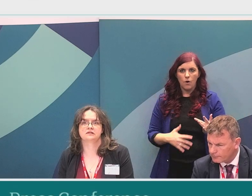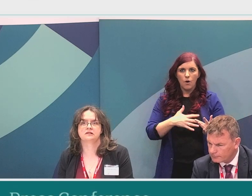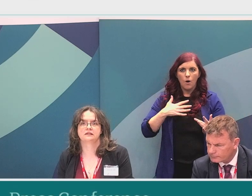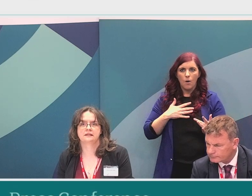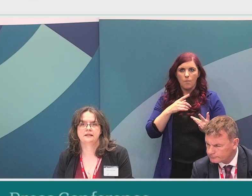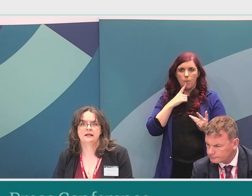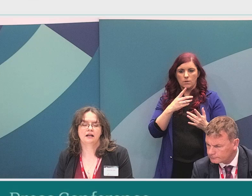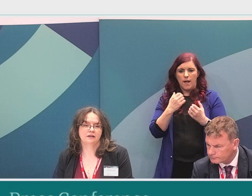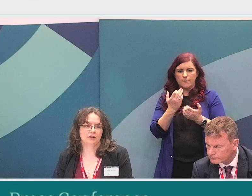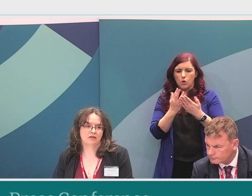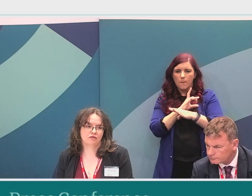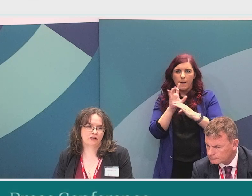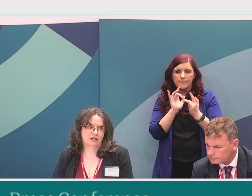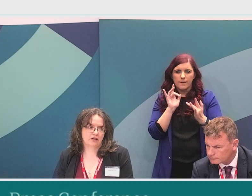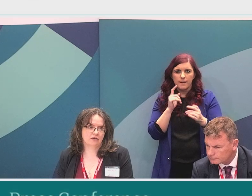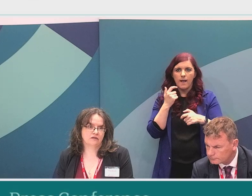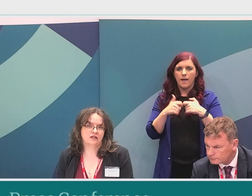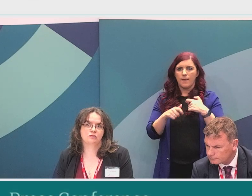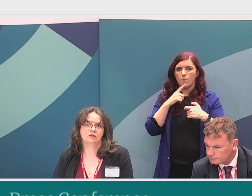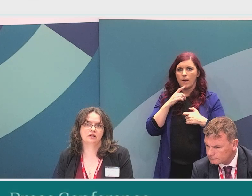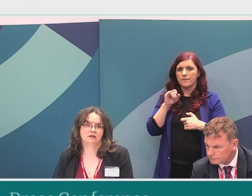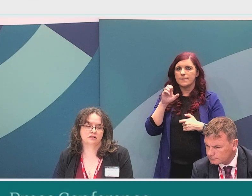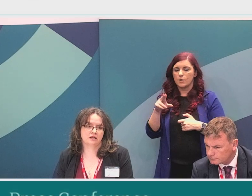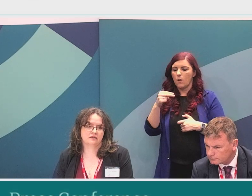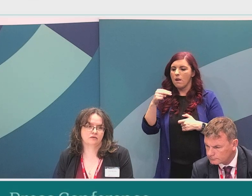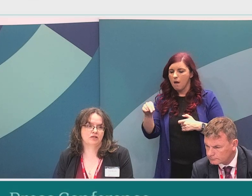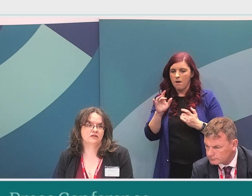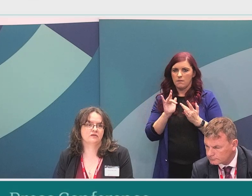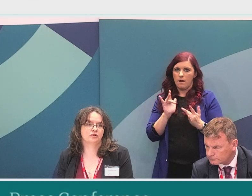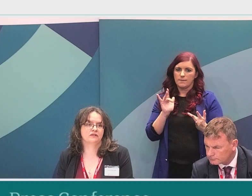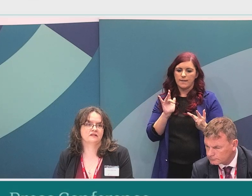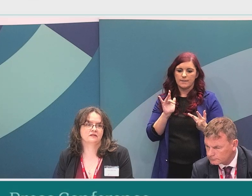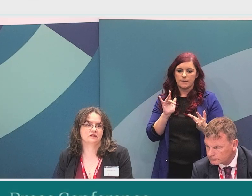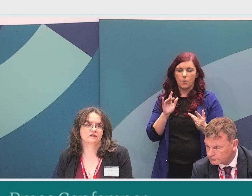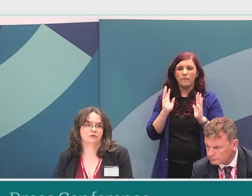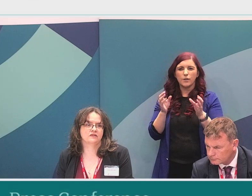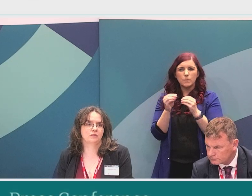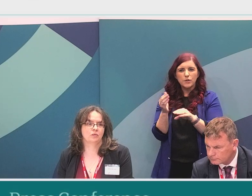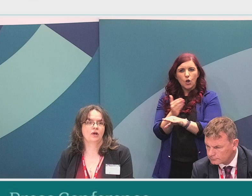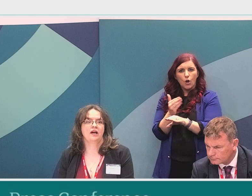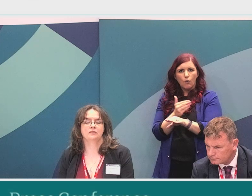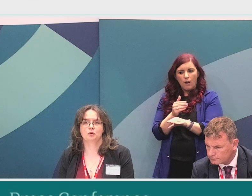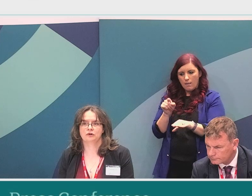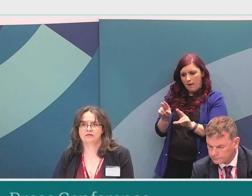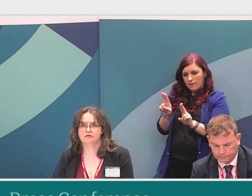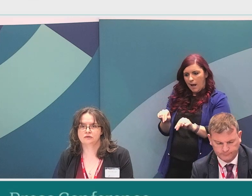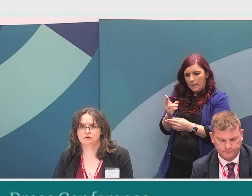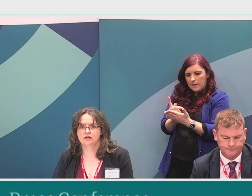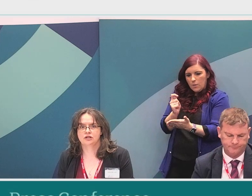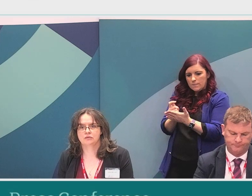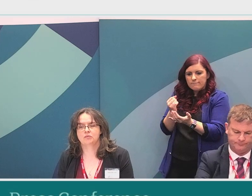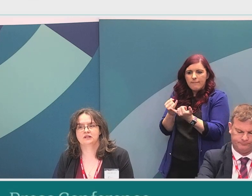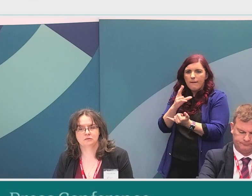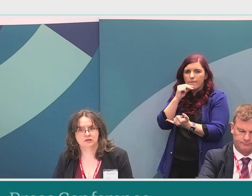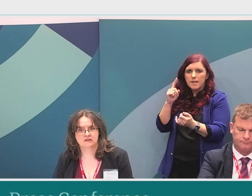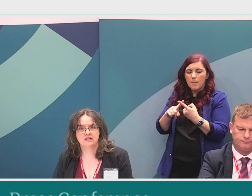attempted. And then we have final category of sexual non-contact. So I mentioned this previously. So this is where someone had a pornographic video shared